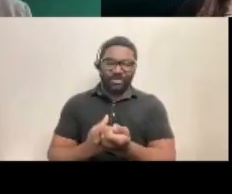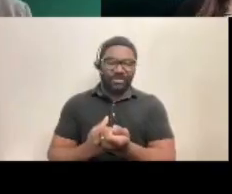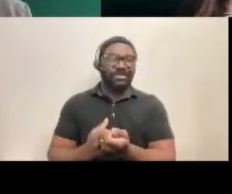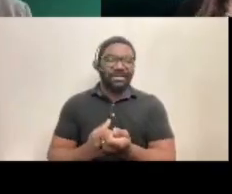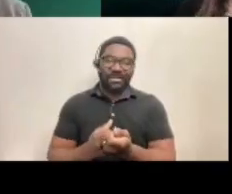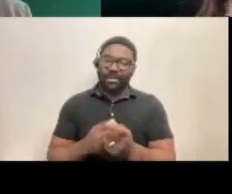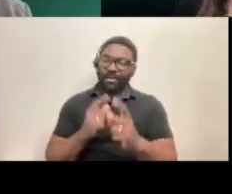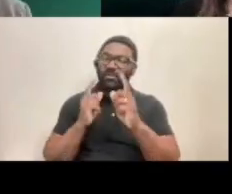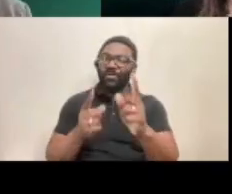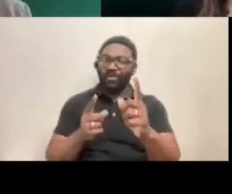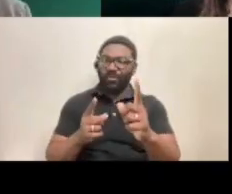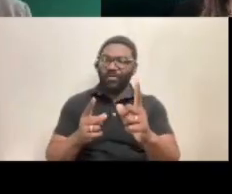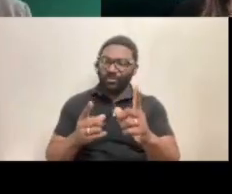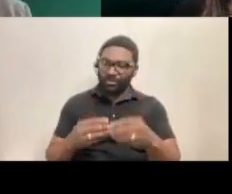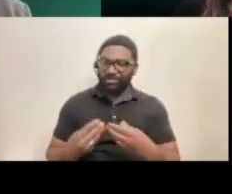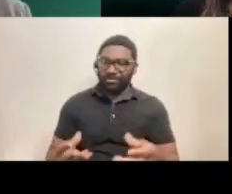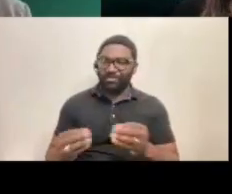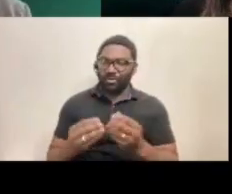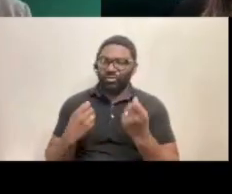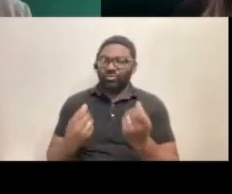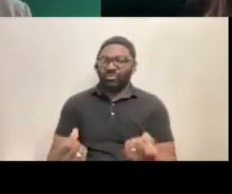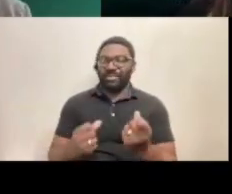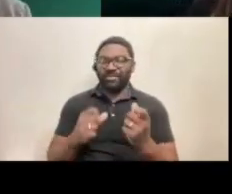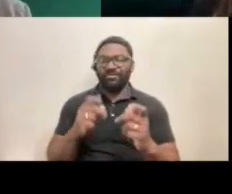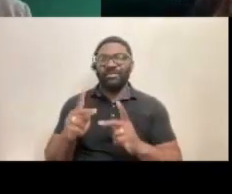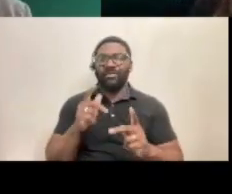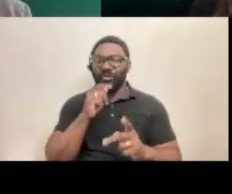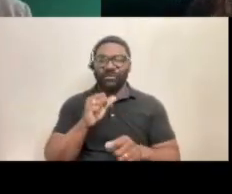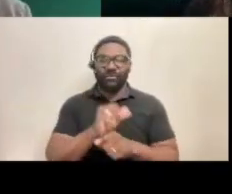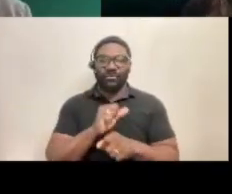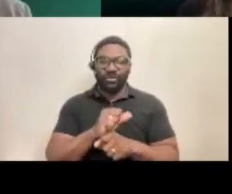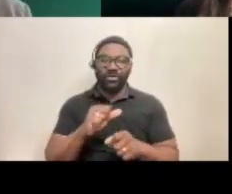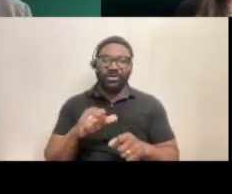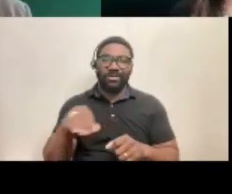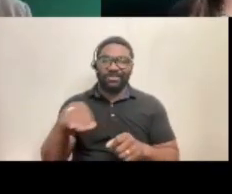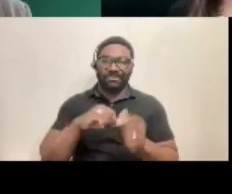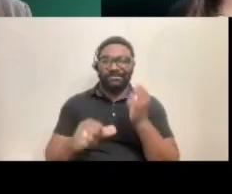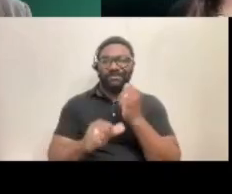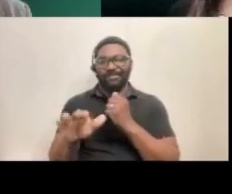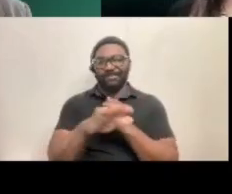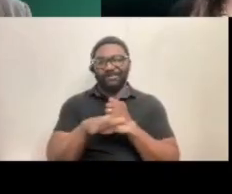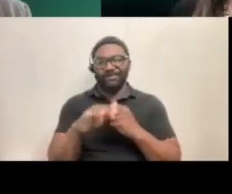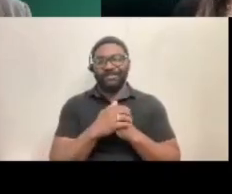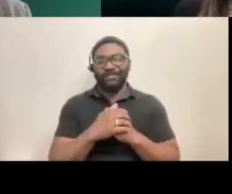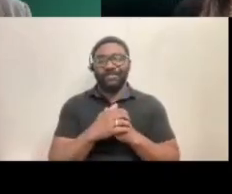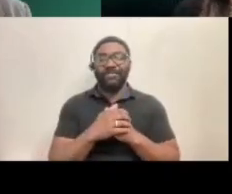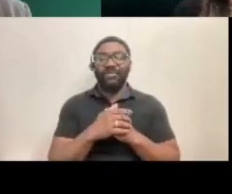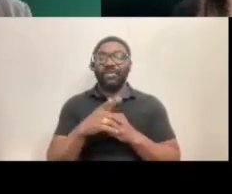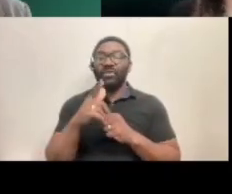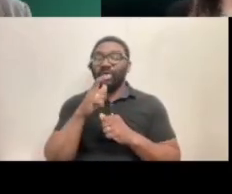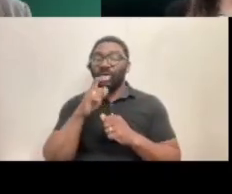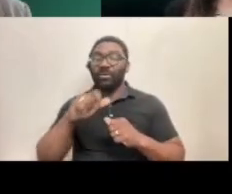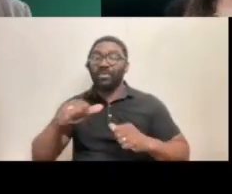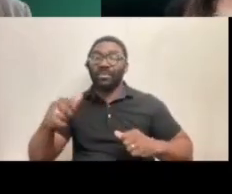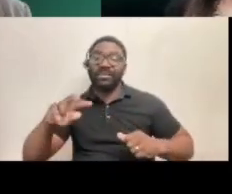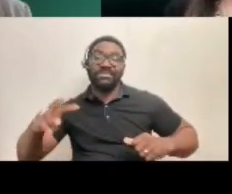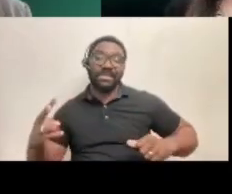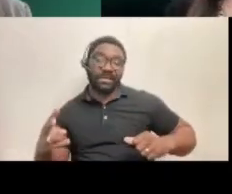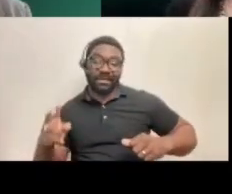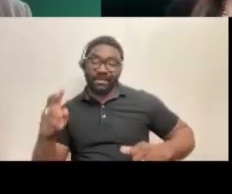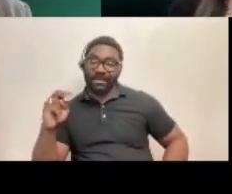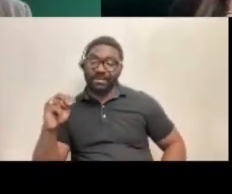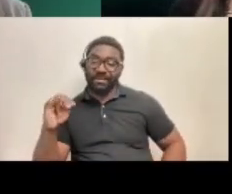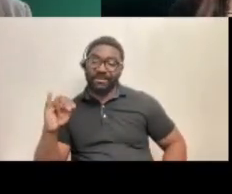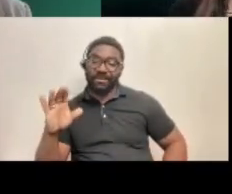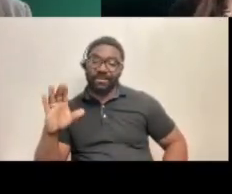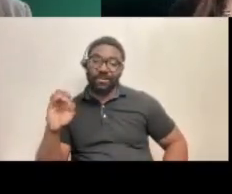strengths of direct care workers and the people they support in all of her work. Joining Leah is Nicole Howell, who is a